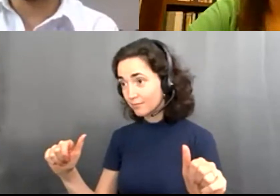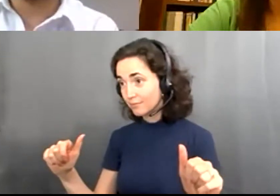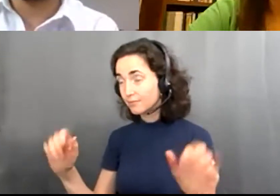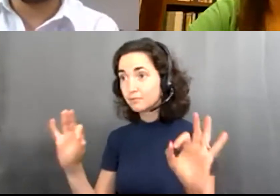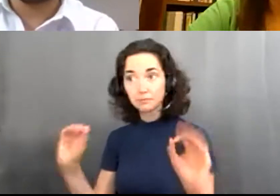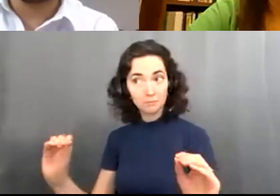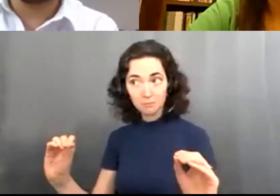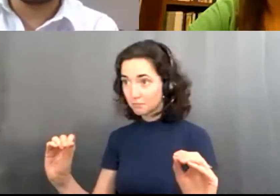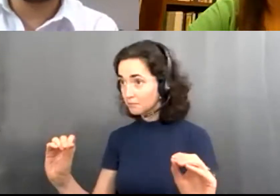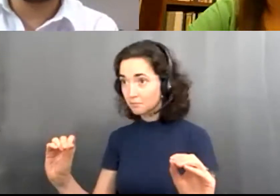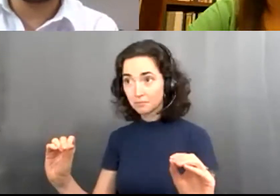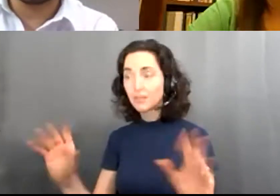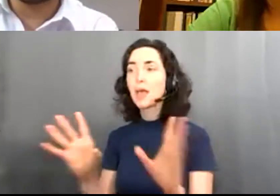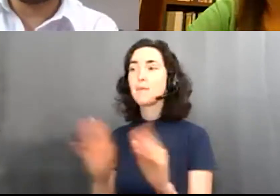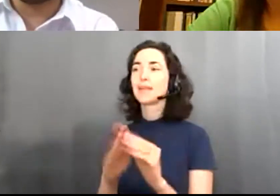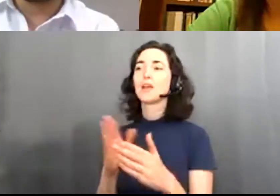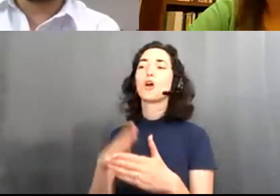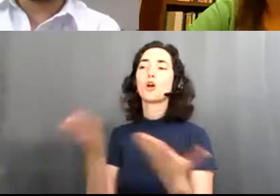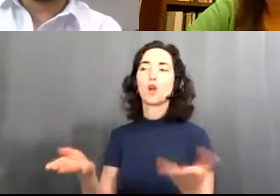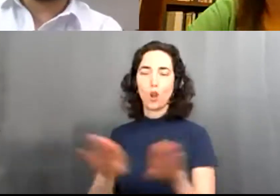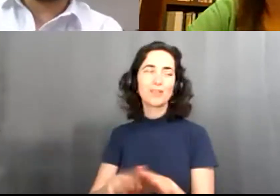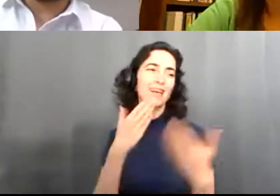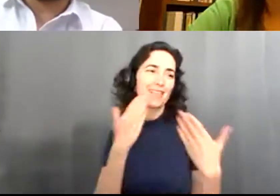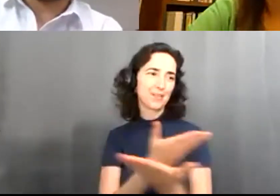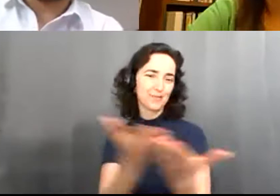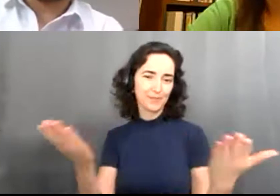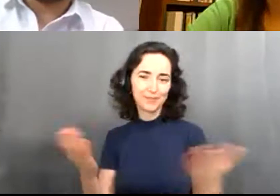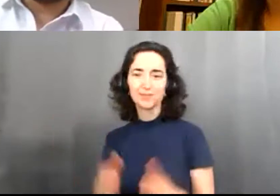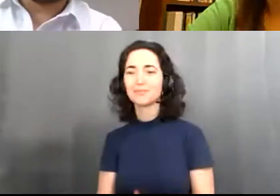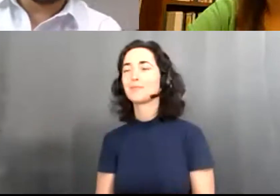Hearing none, the meeting is adjourned. Thank you, everybody.